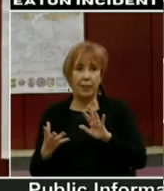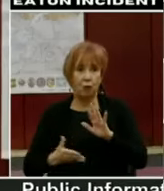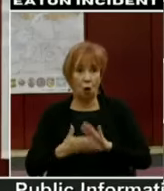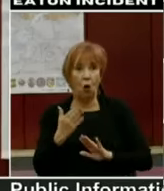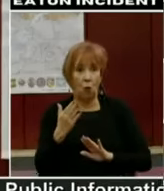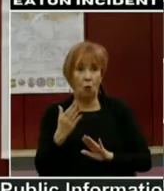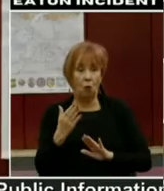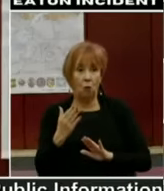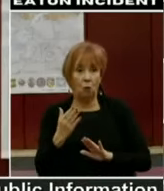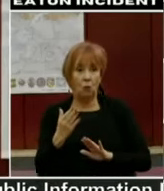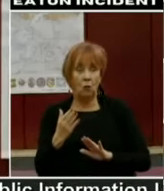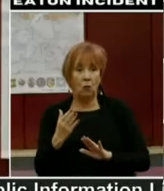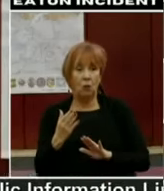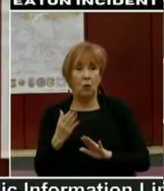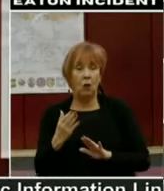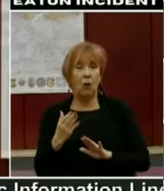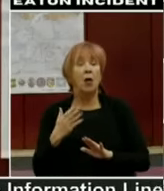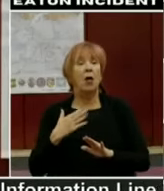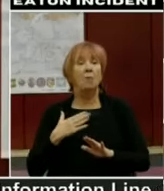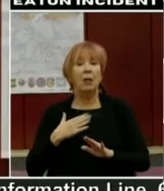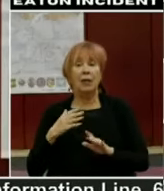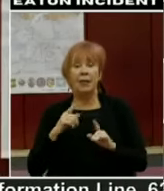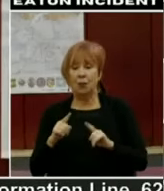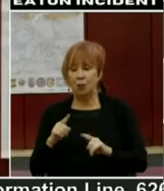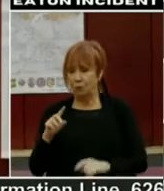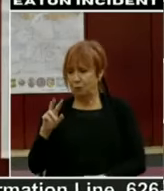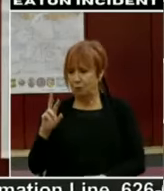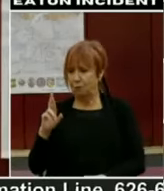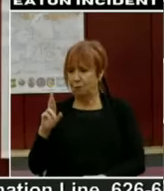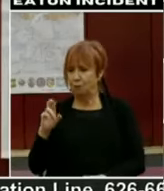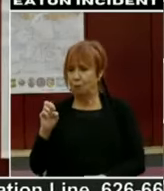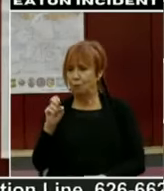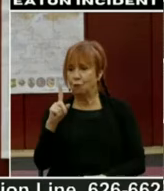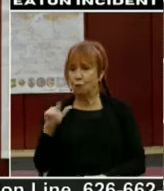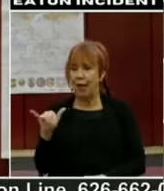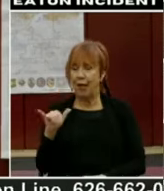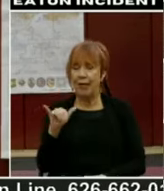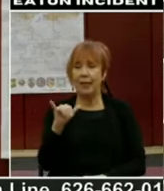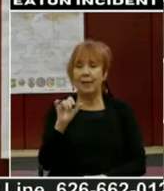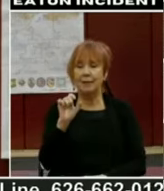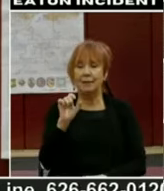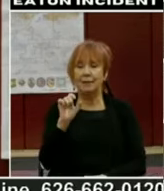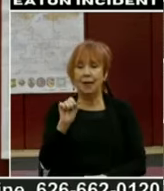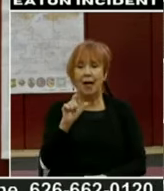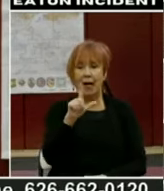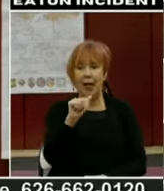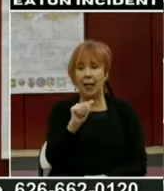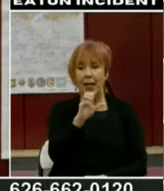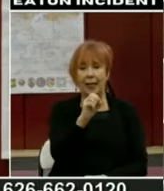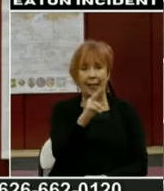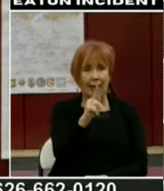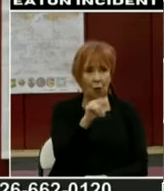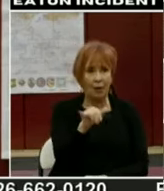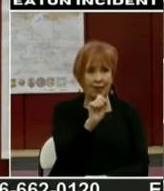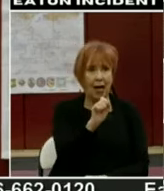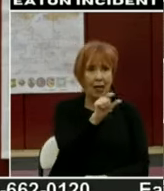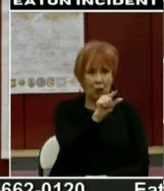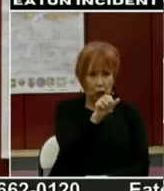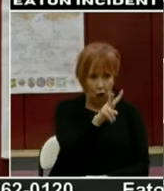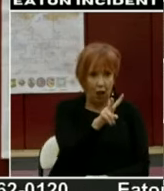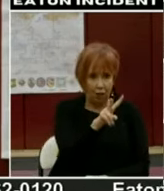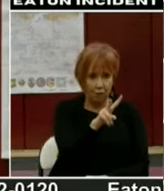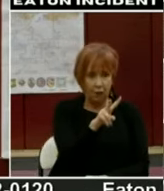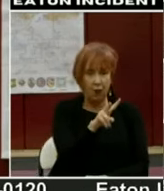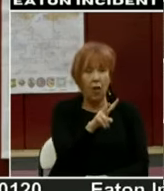now. Please go to ready.lacounty.gov to find out what's going on with the fires at any given time. Again,